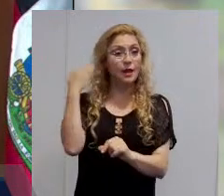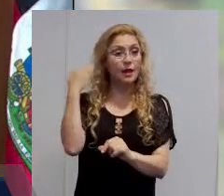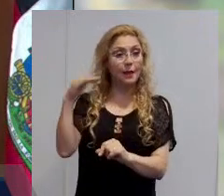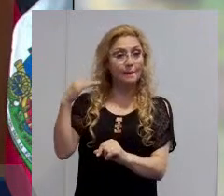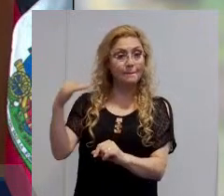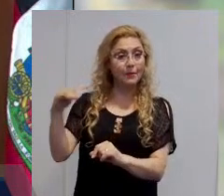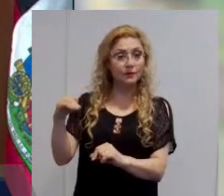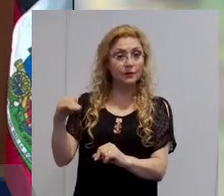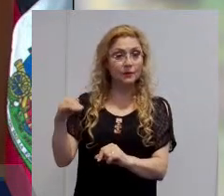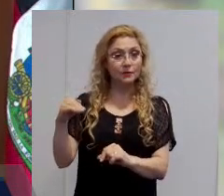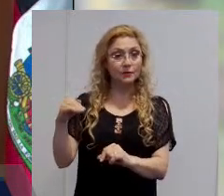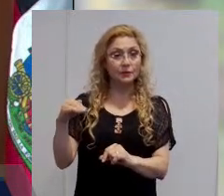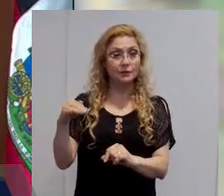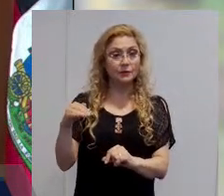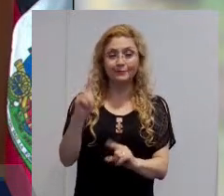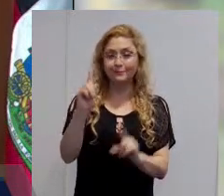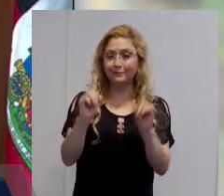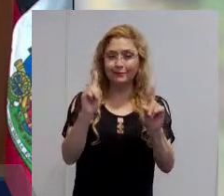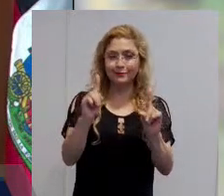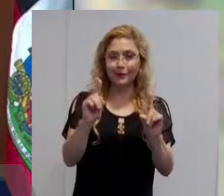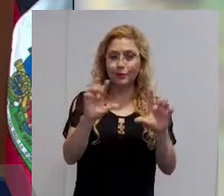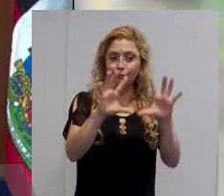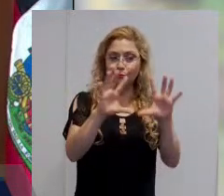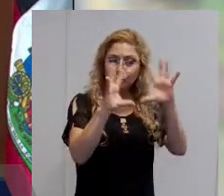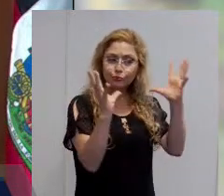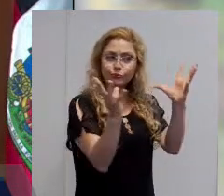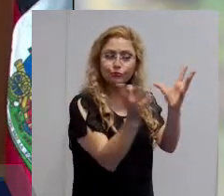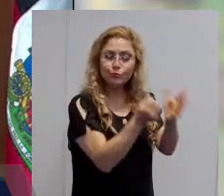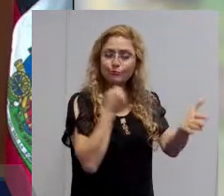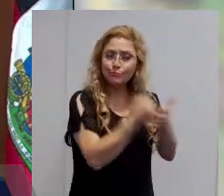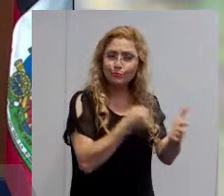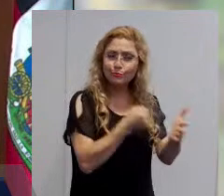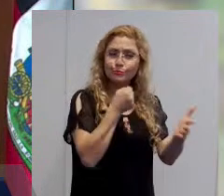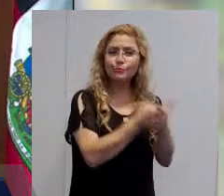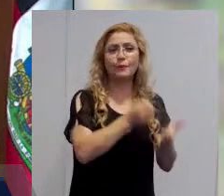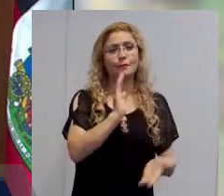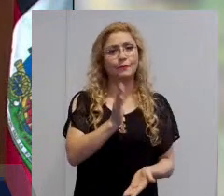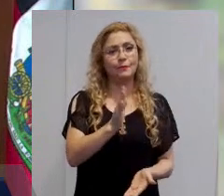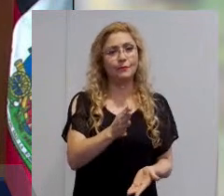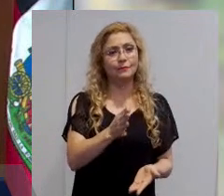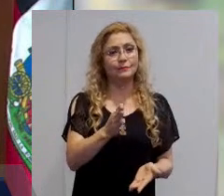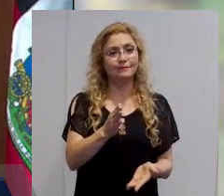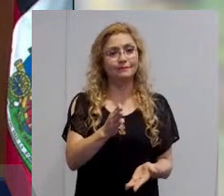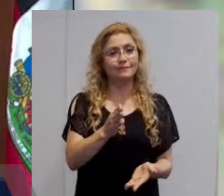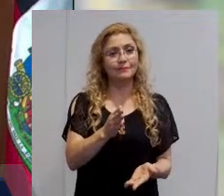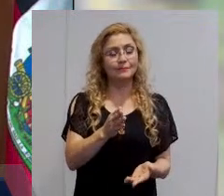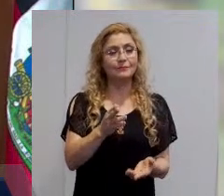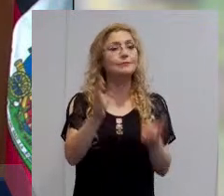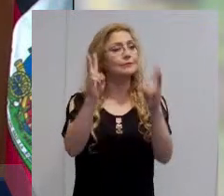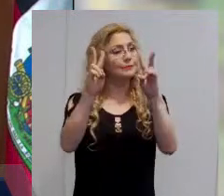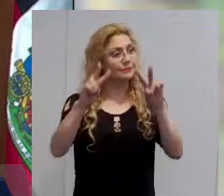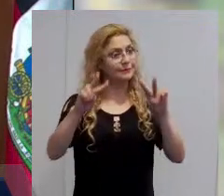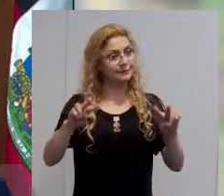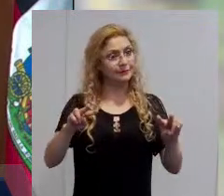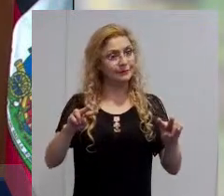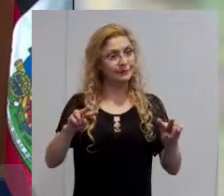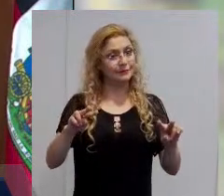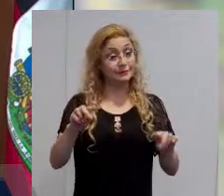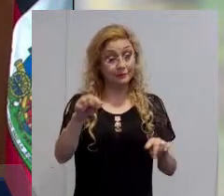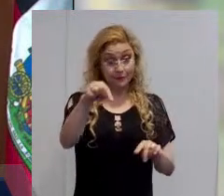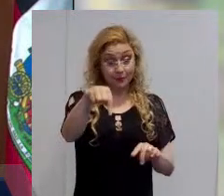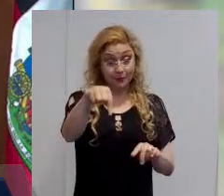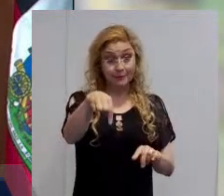relevant sectors for something that humanity has constantly struggled: peace.